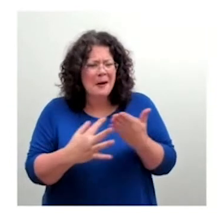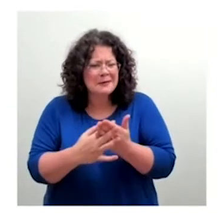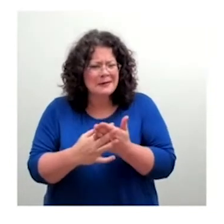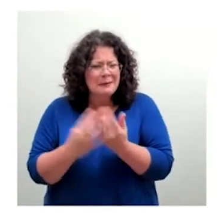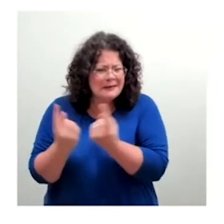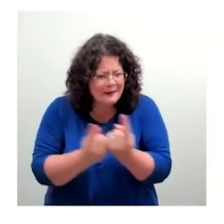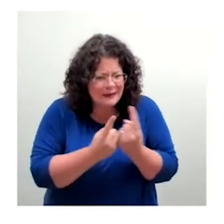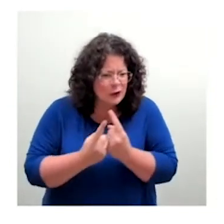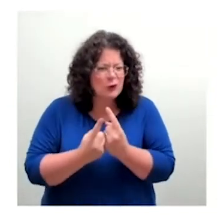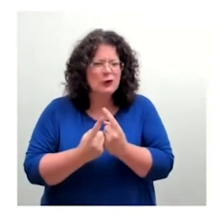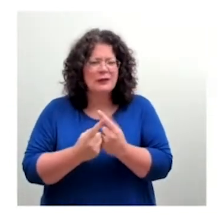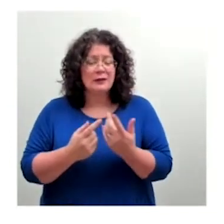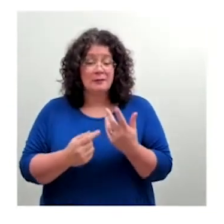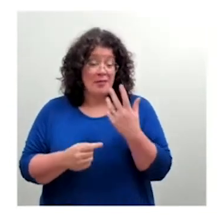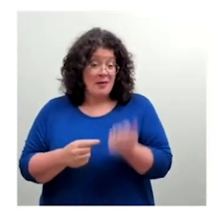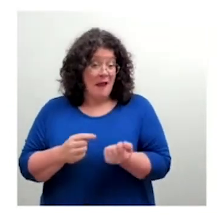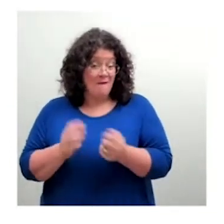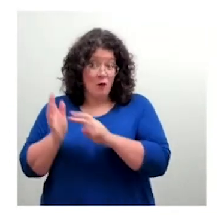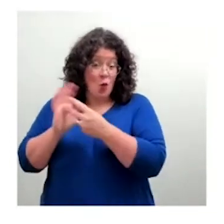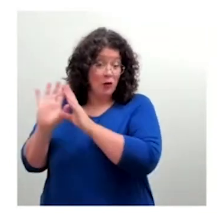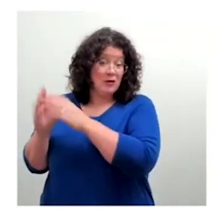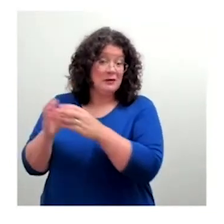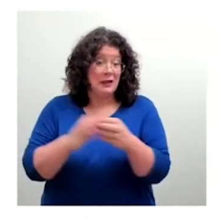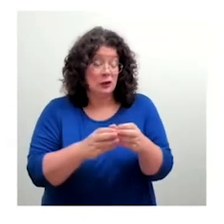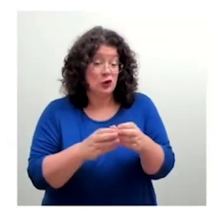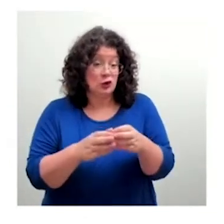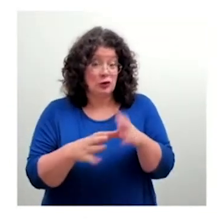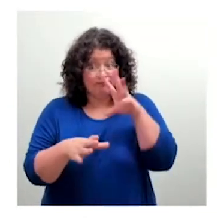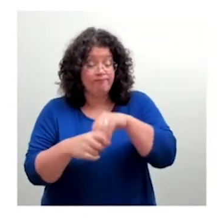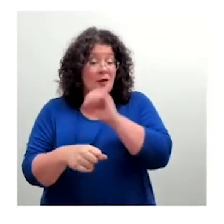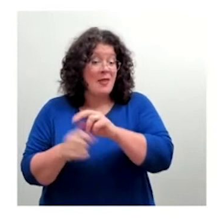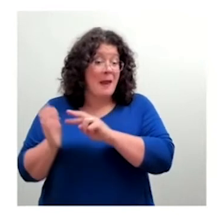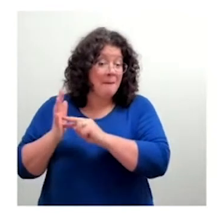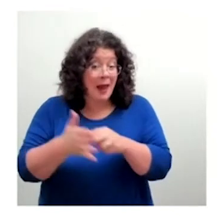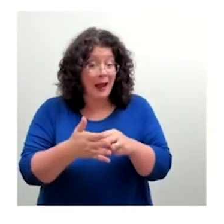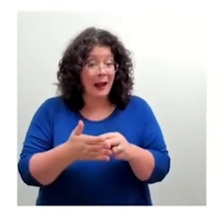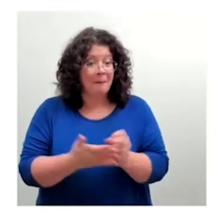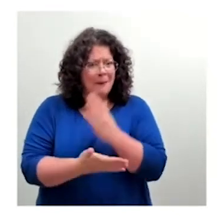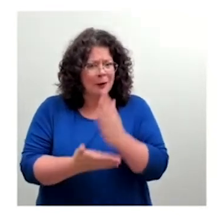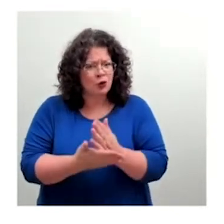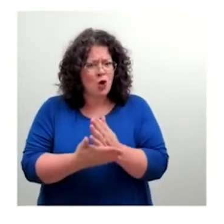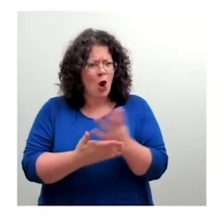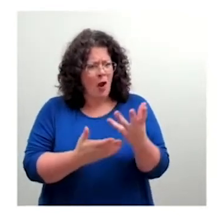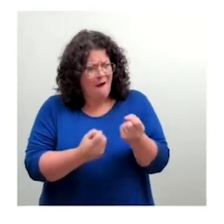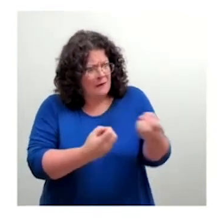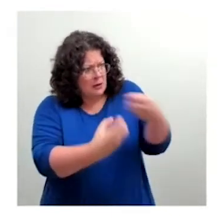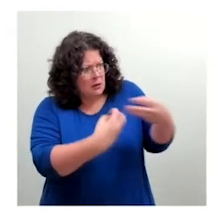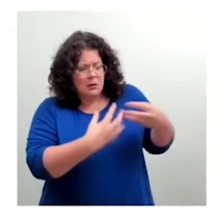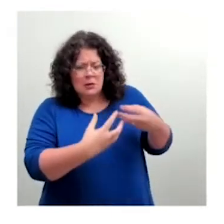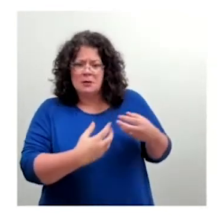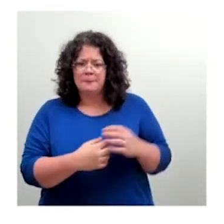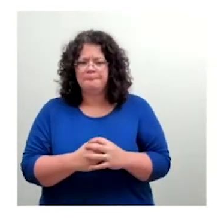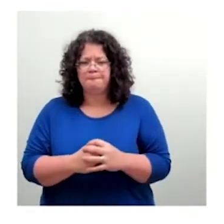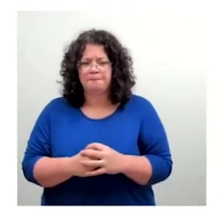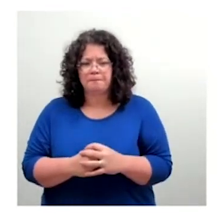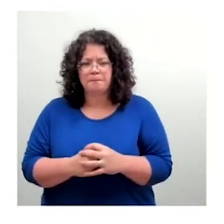of voice. So we have lots of those sorts of discussions with our customers as well. I really liked, I can't remember who made the point, it